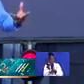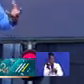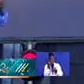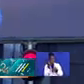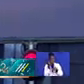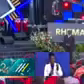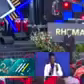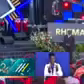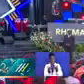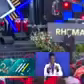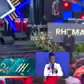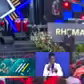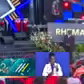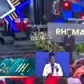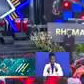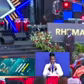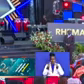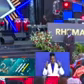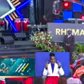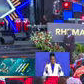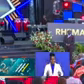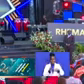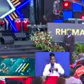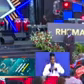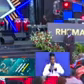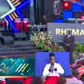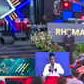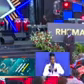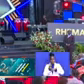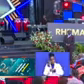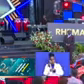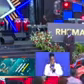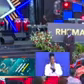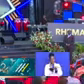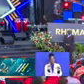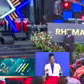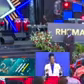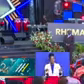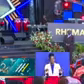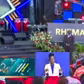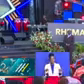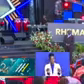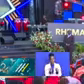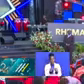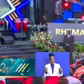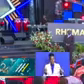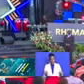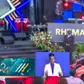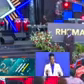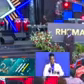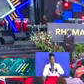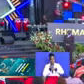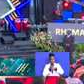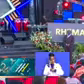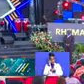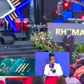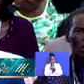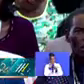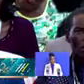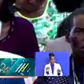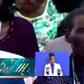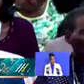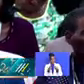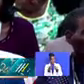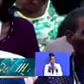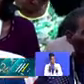did last night was an alter call for salvation somebody say an Al call for salvation why